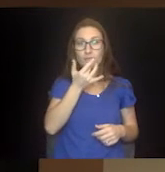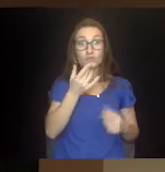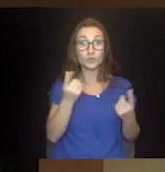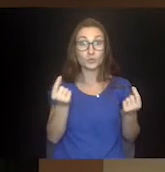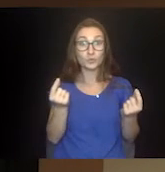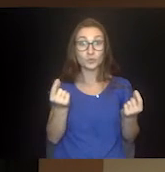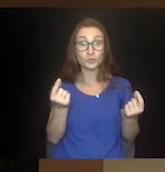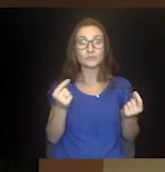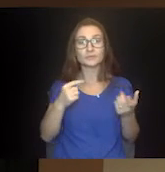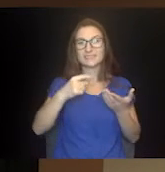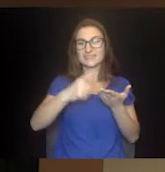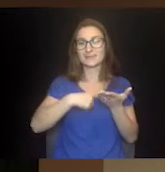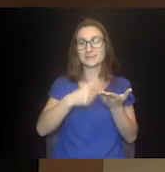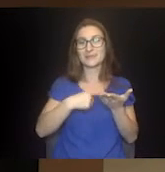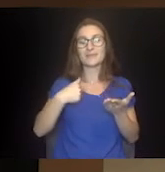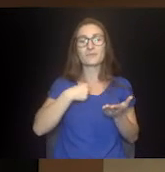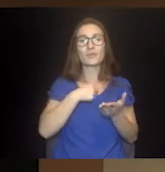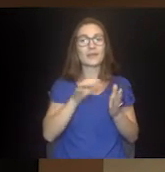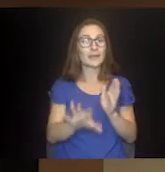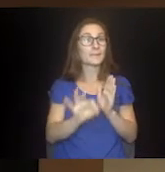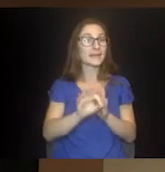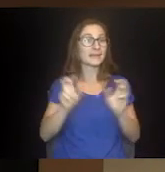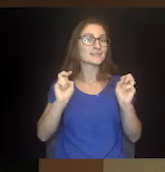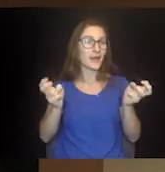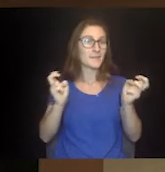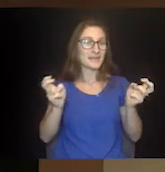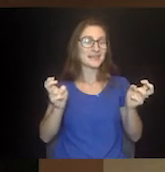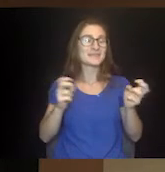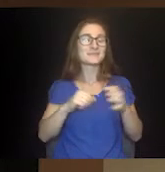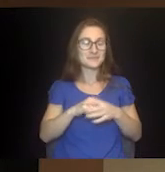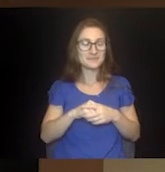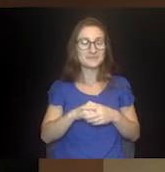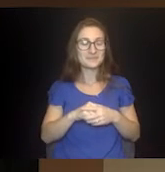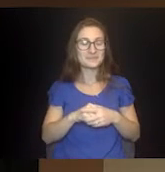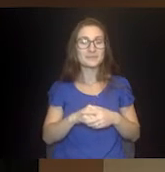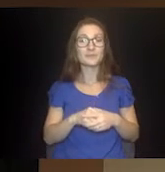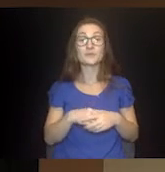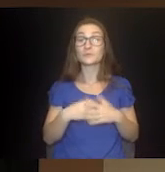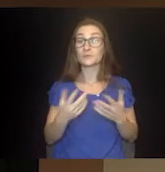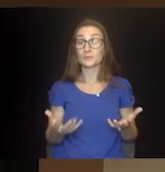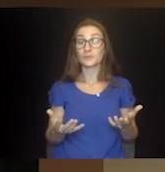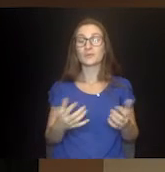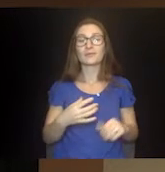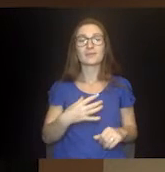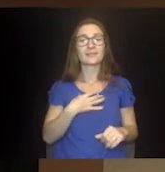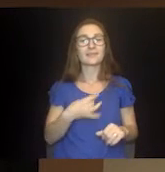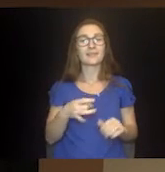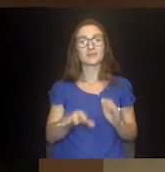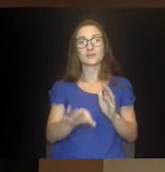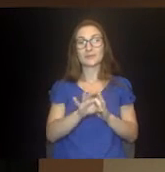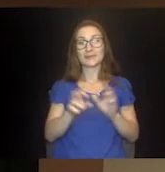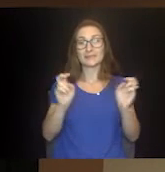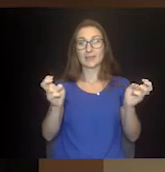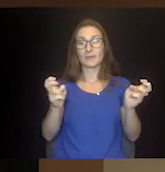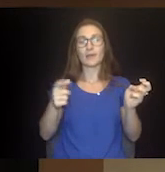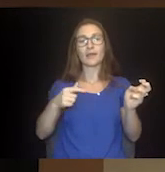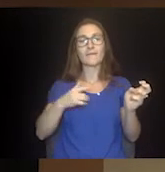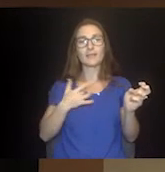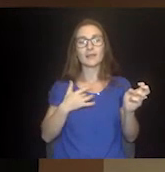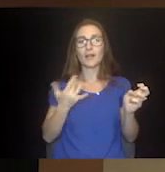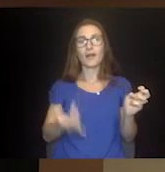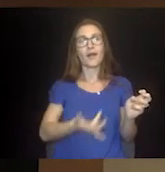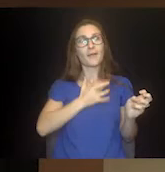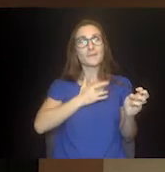favorite things to do is sometimes we pick our topic for the vlog, and so I like to